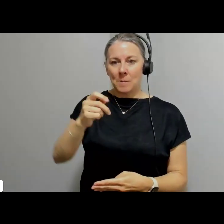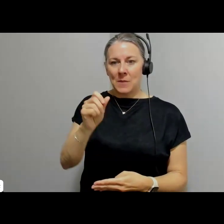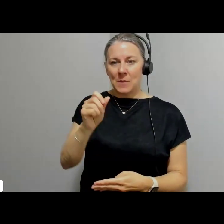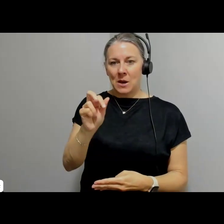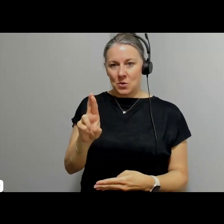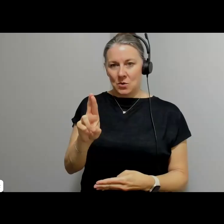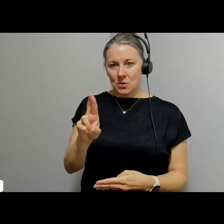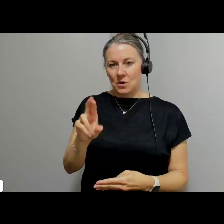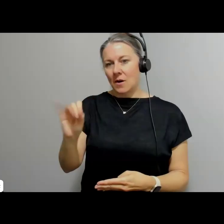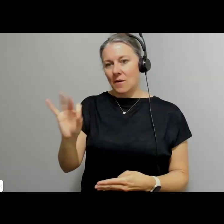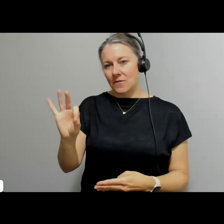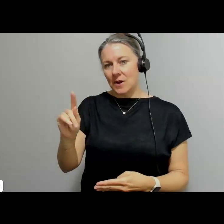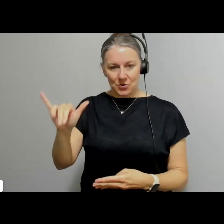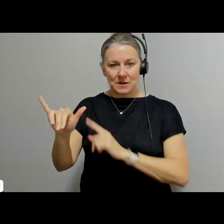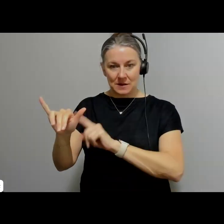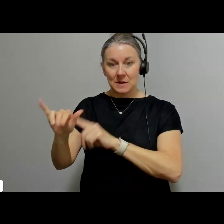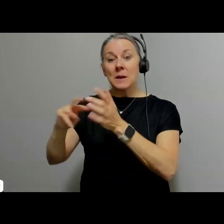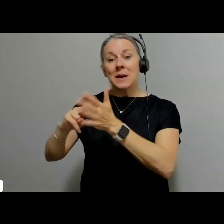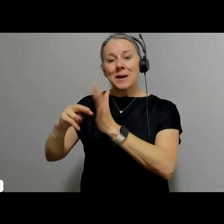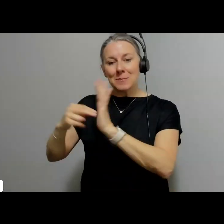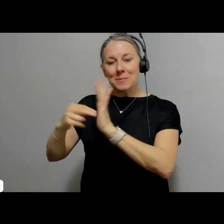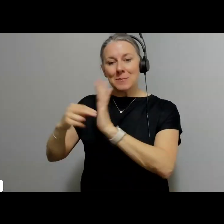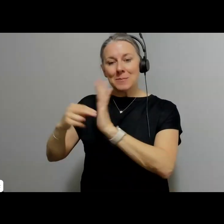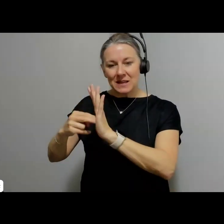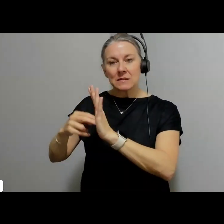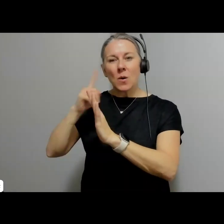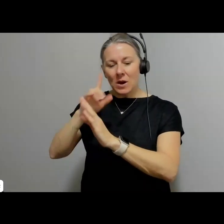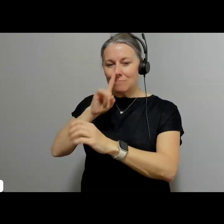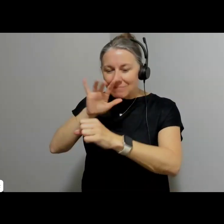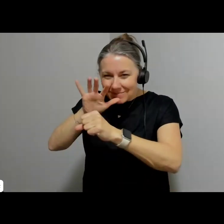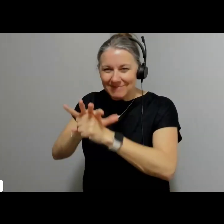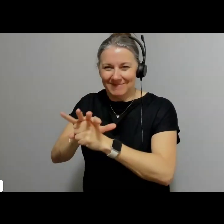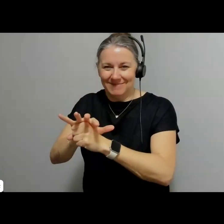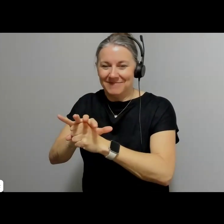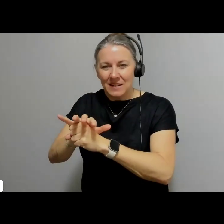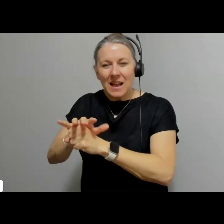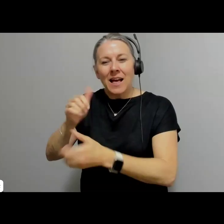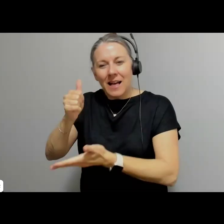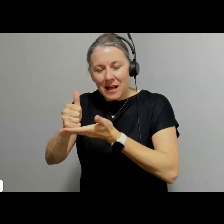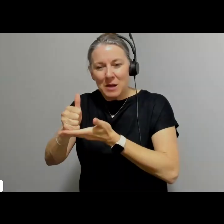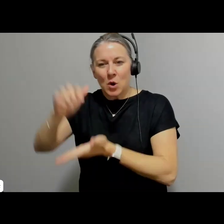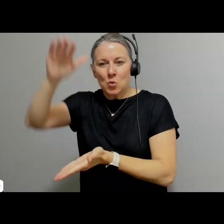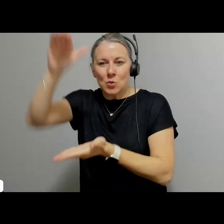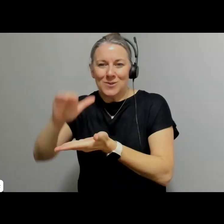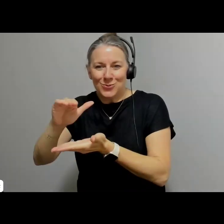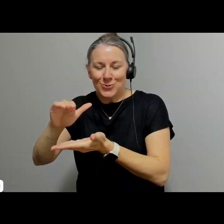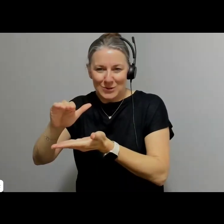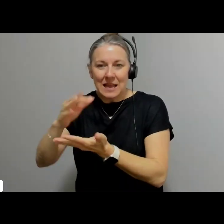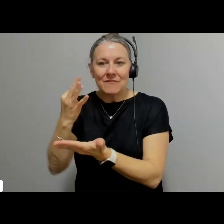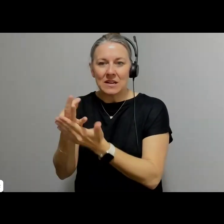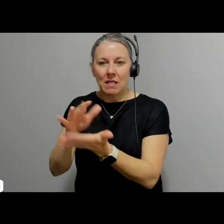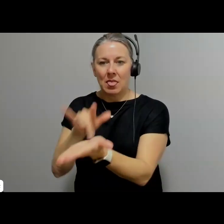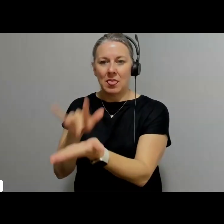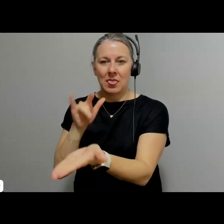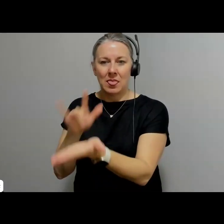protections and develop strategies to prevent the financial mistreatment of seniors and elders across Canada. Just yesterday,